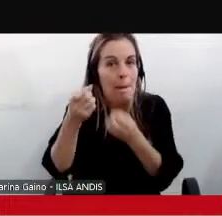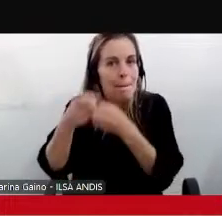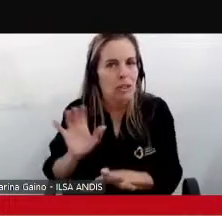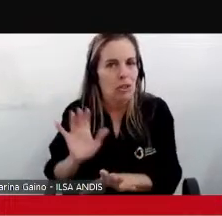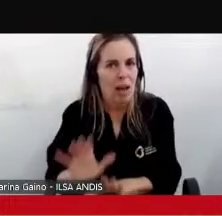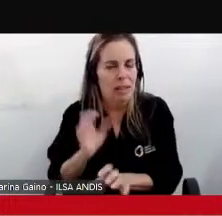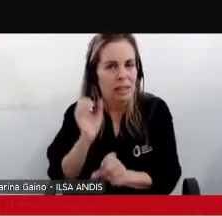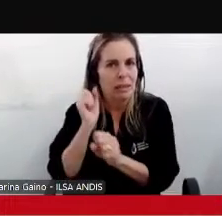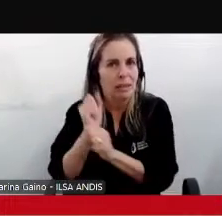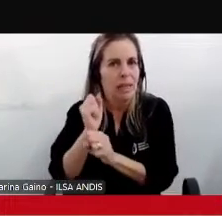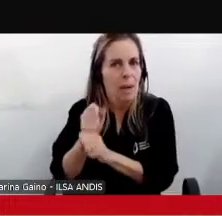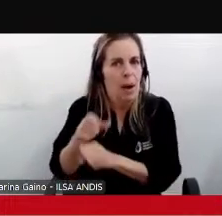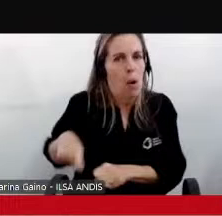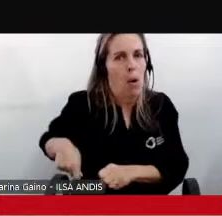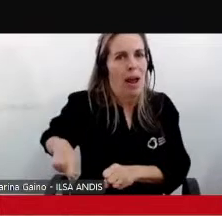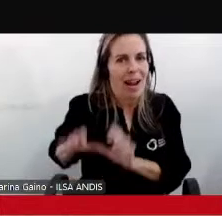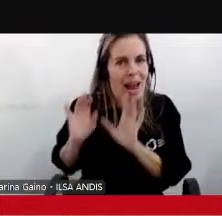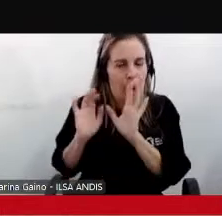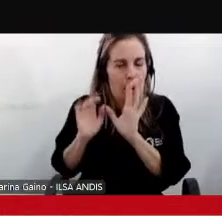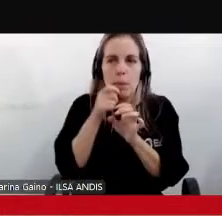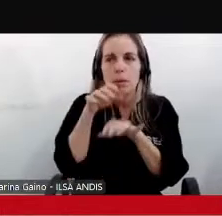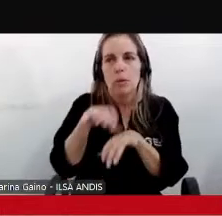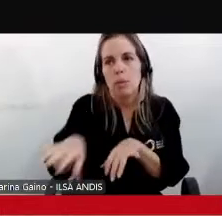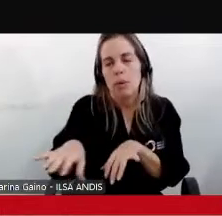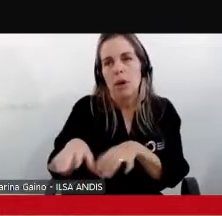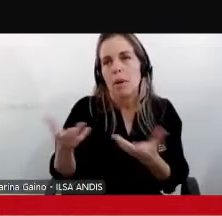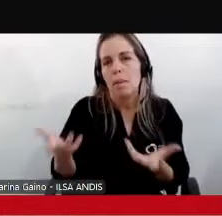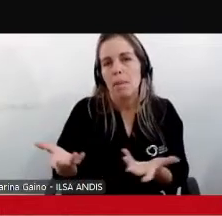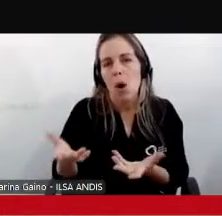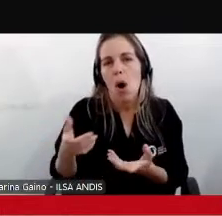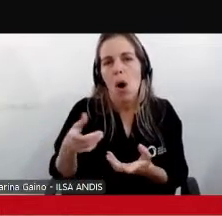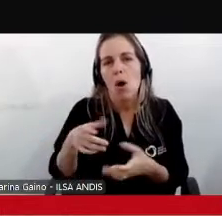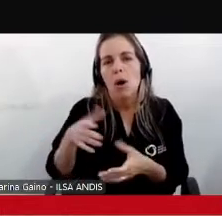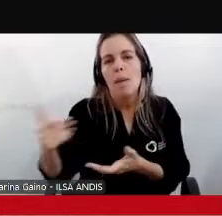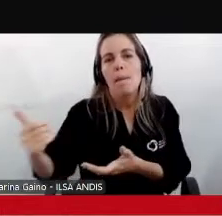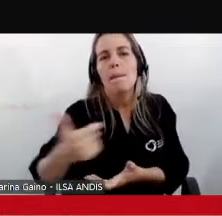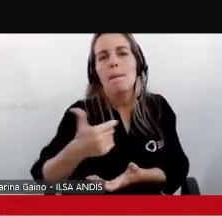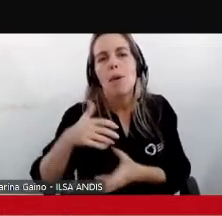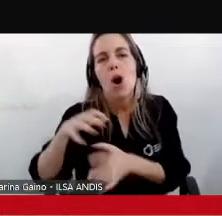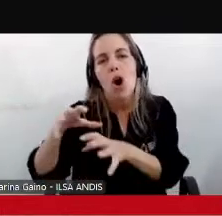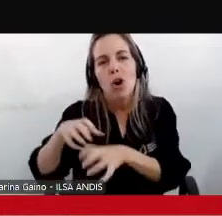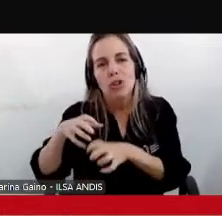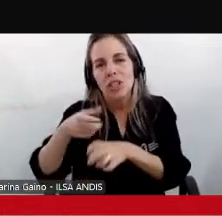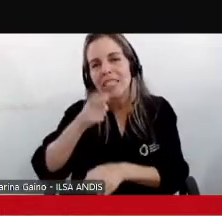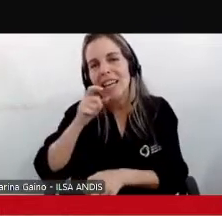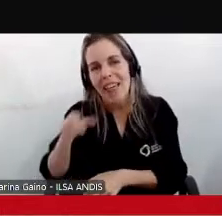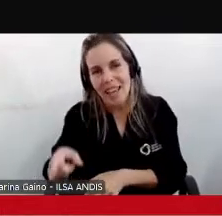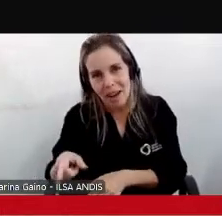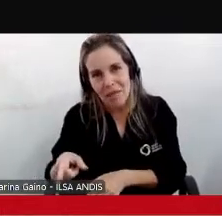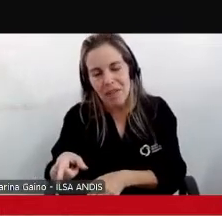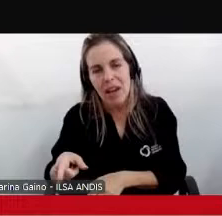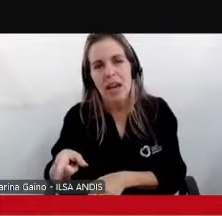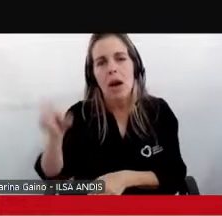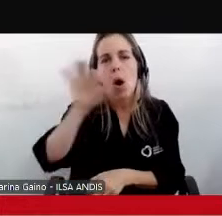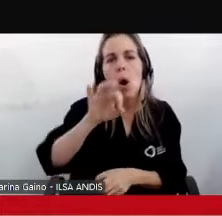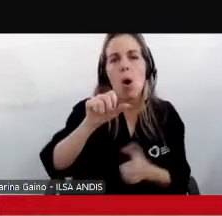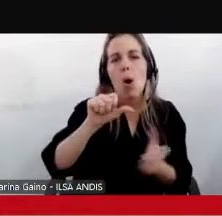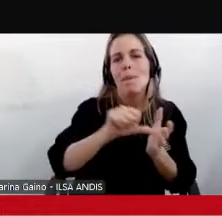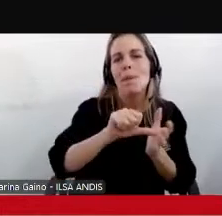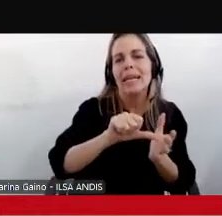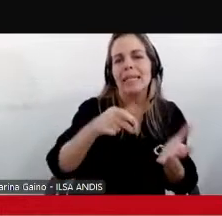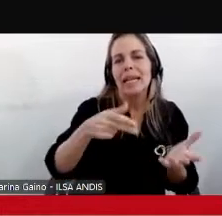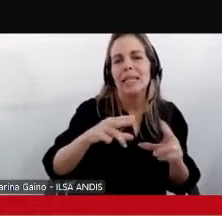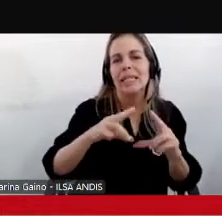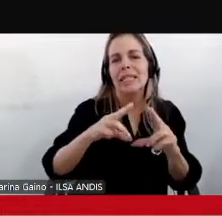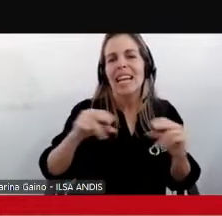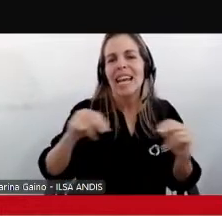have workers from Guatemala and Nicaragua migrating to Honduras, which is a country with even